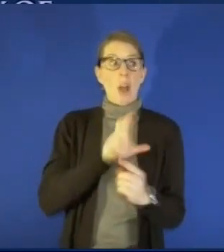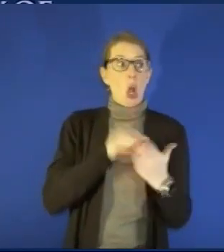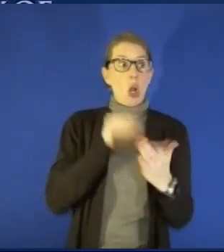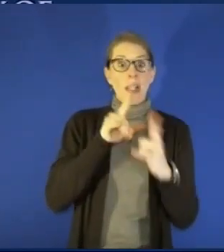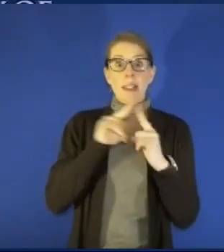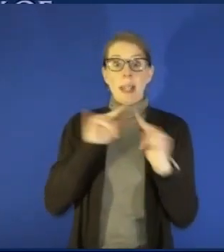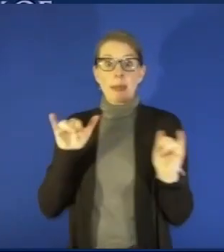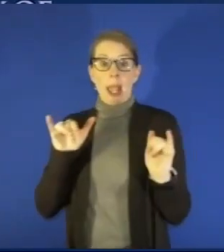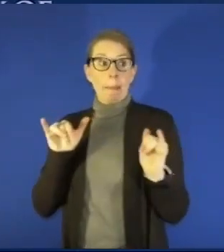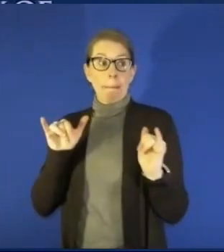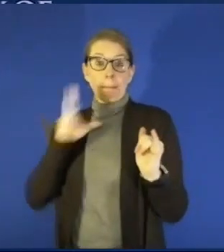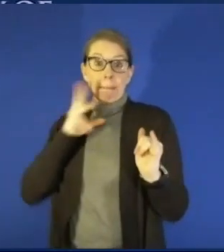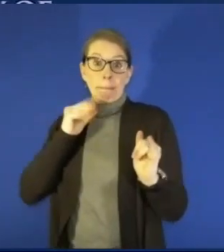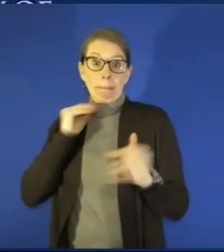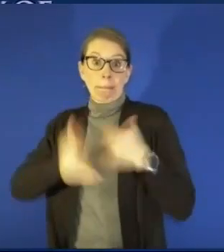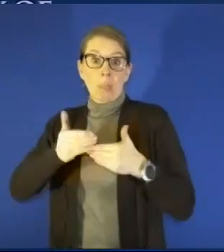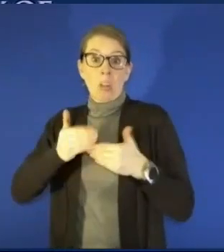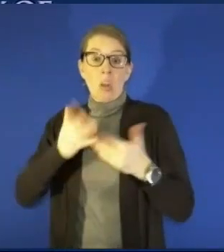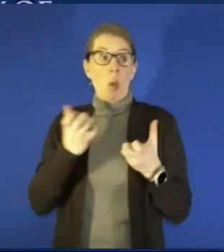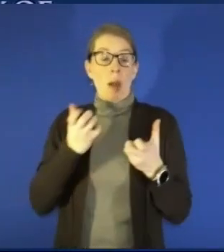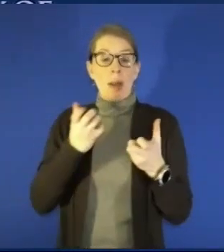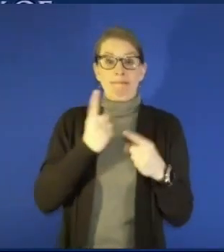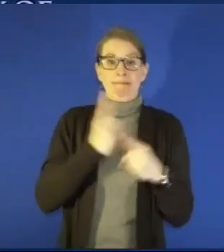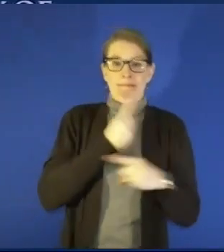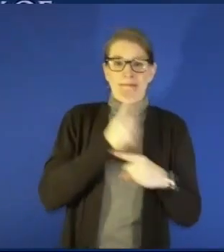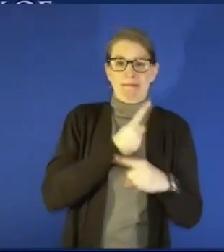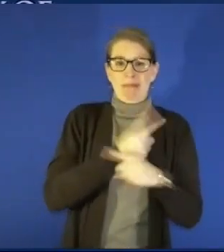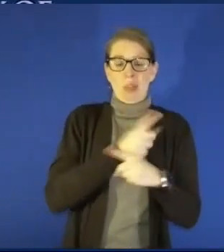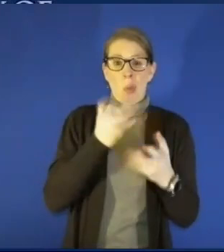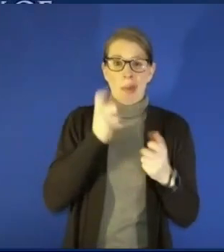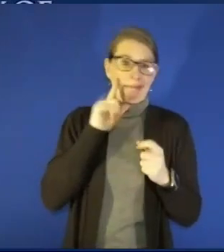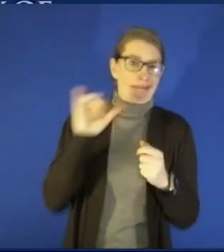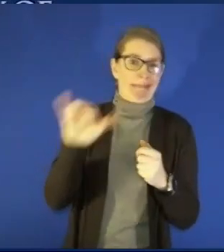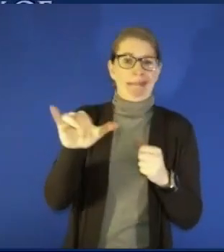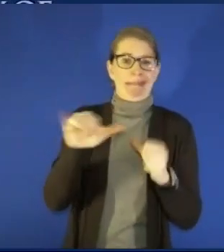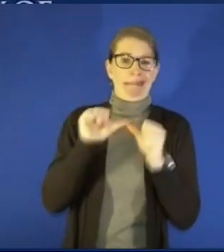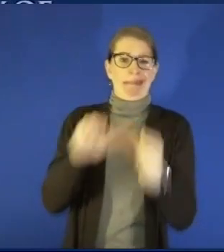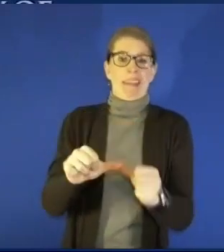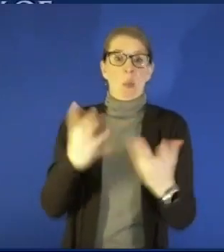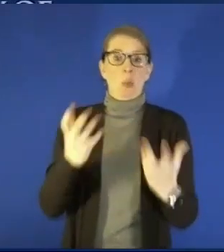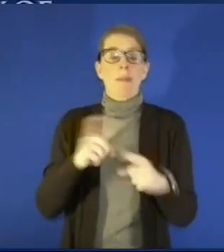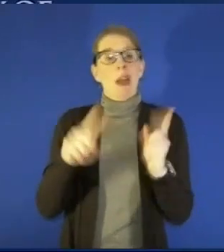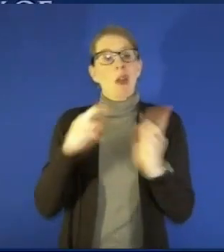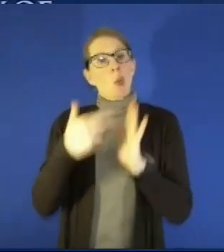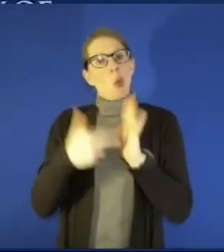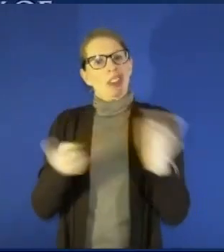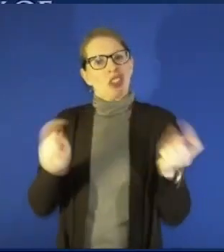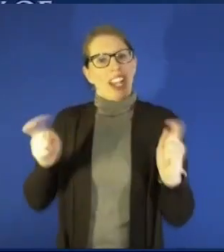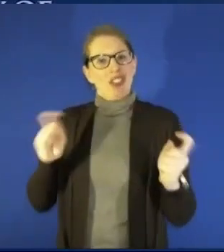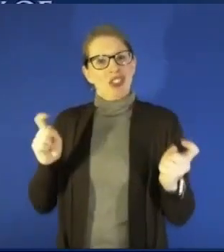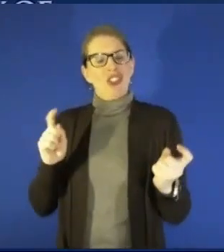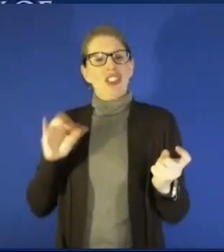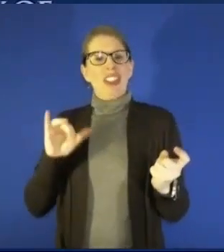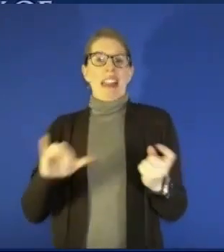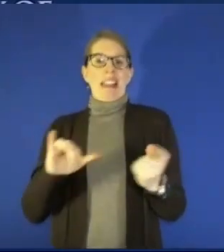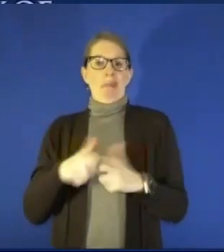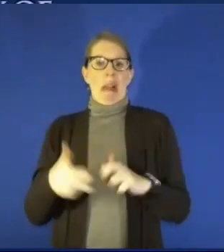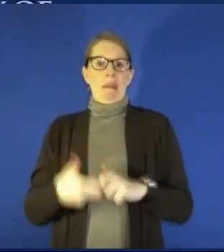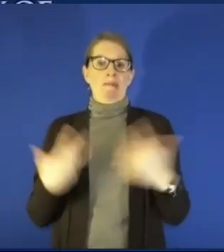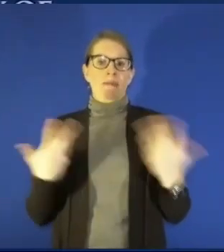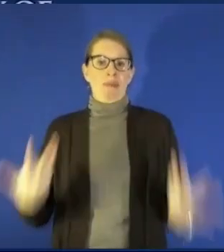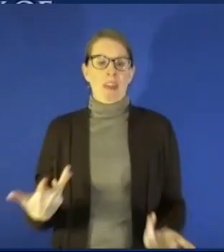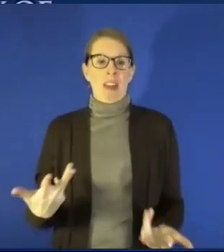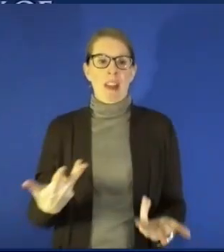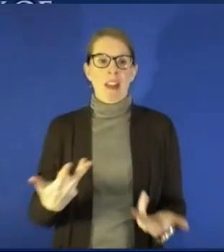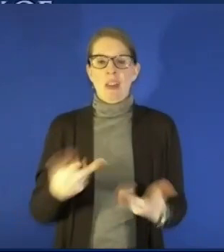first time, and you want those parts to last forever. The problem is that the rules keep changing. And so suddenly the parts don't fit